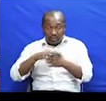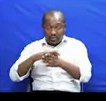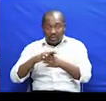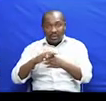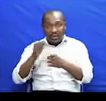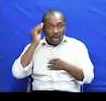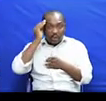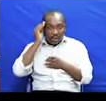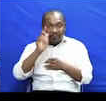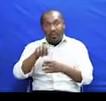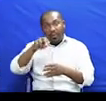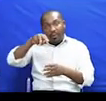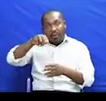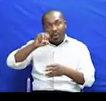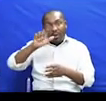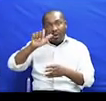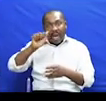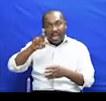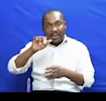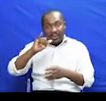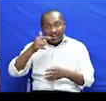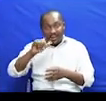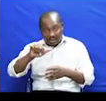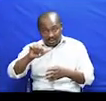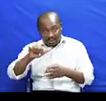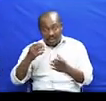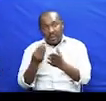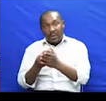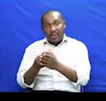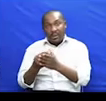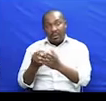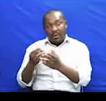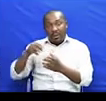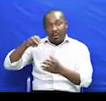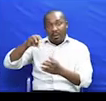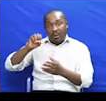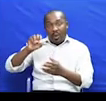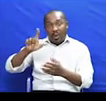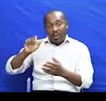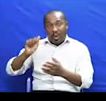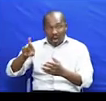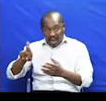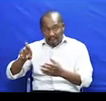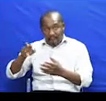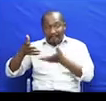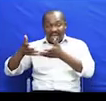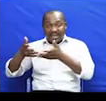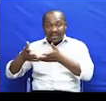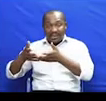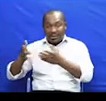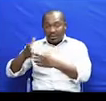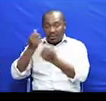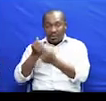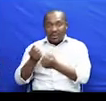of molarity with the concentration as well as with the molar mass so that you can obtain what is required. Before